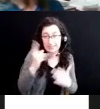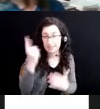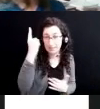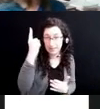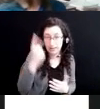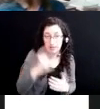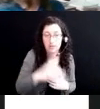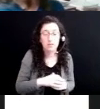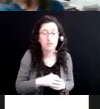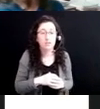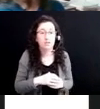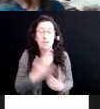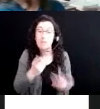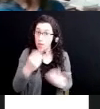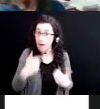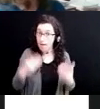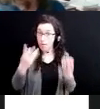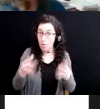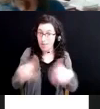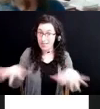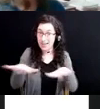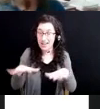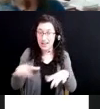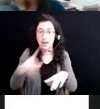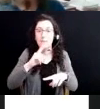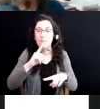Maybe you have a wetland, but it's not the right depth that